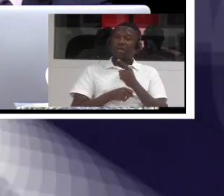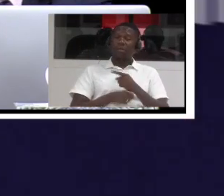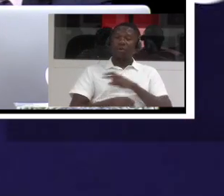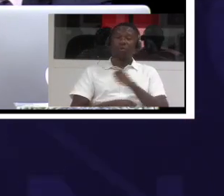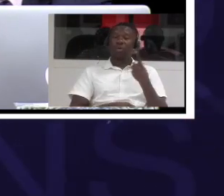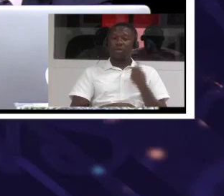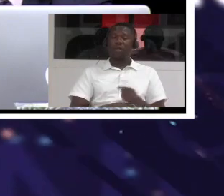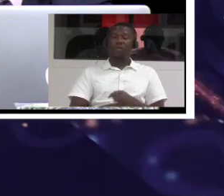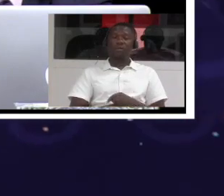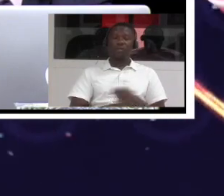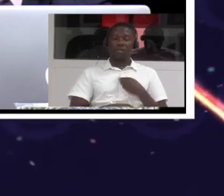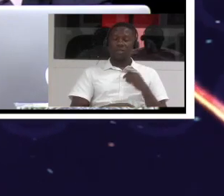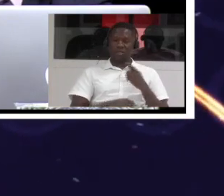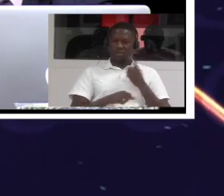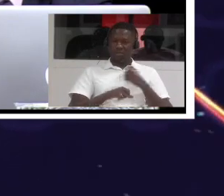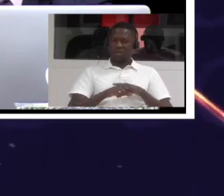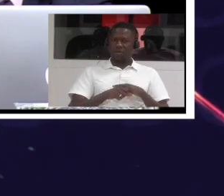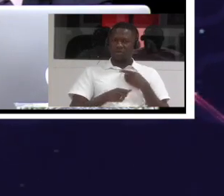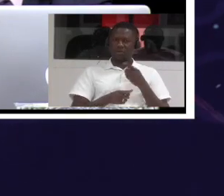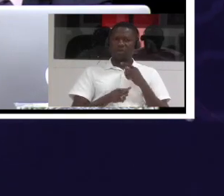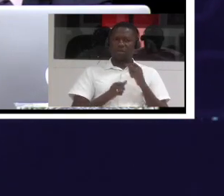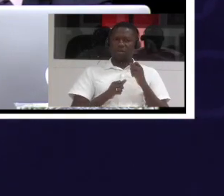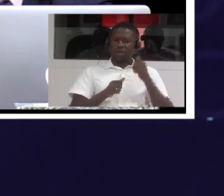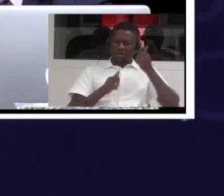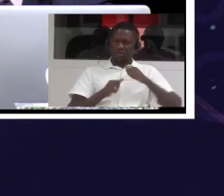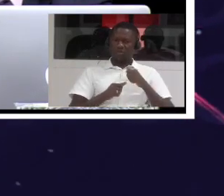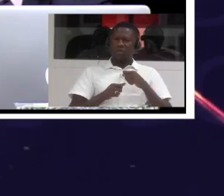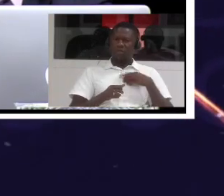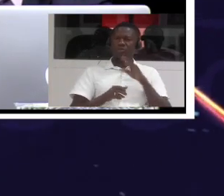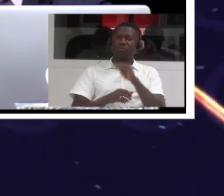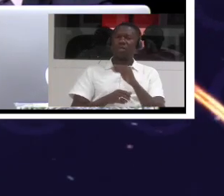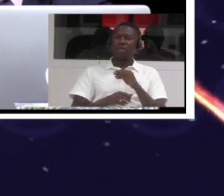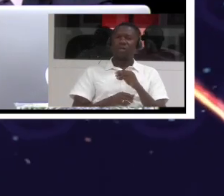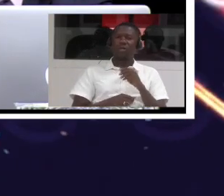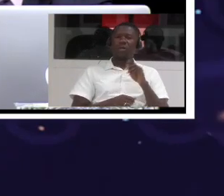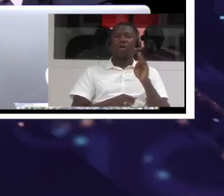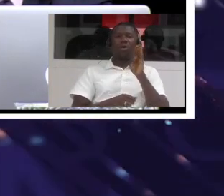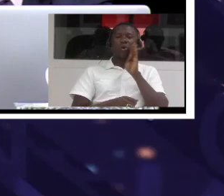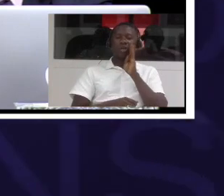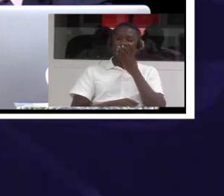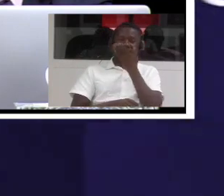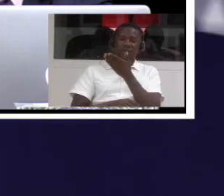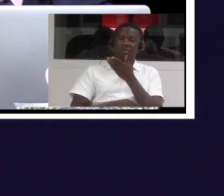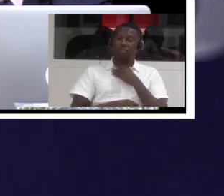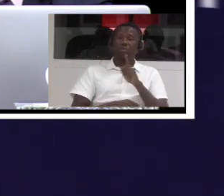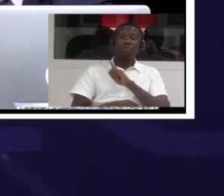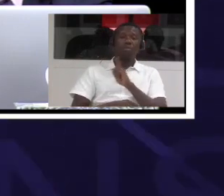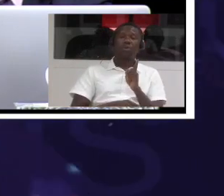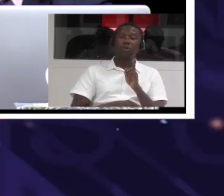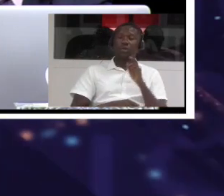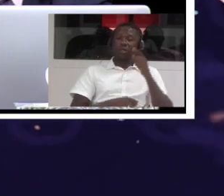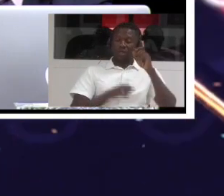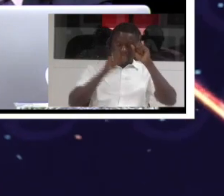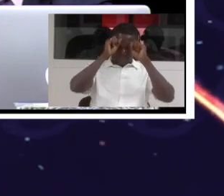to be held at Combo Beach Hotel, but the government actually didn't allow the event to